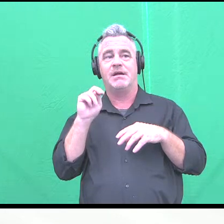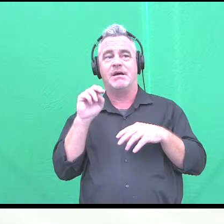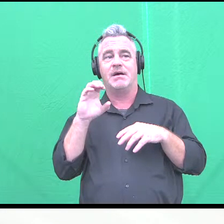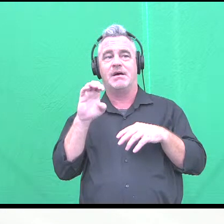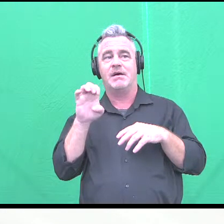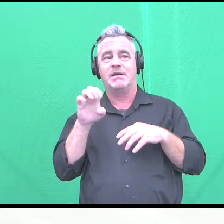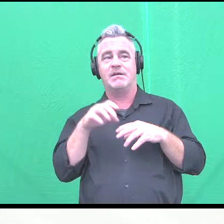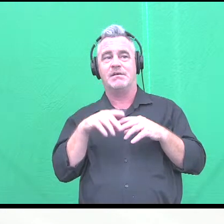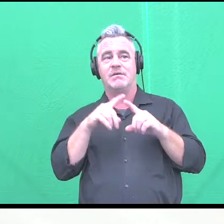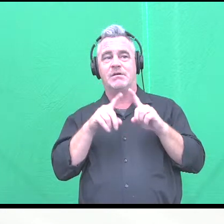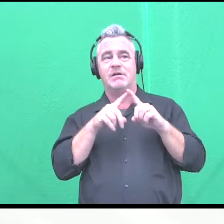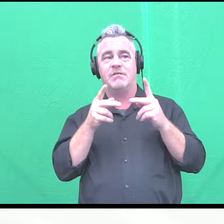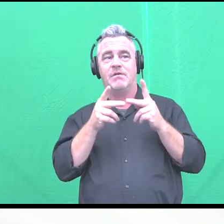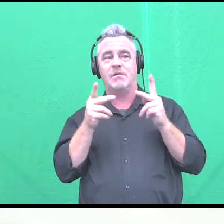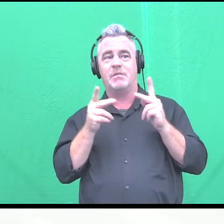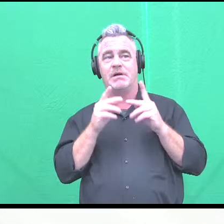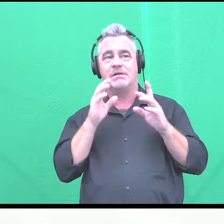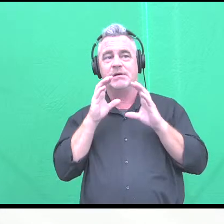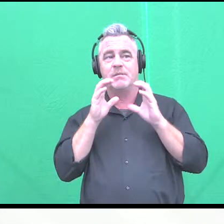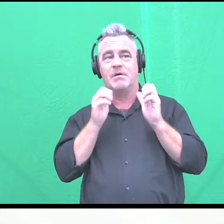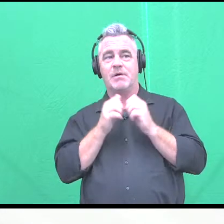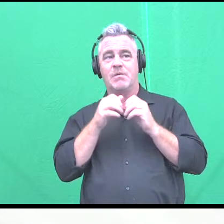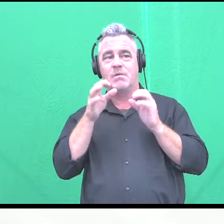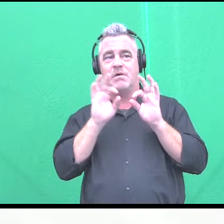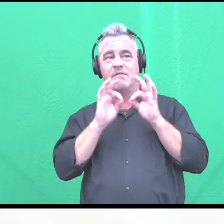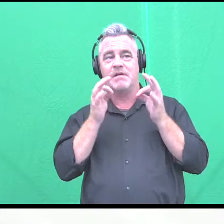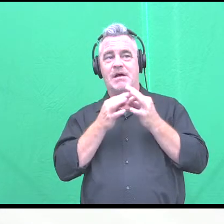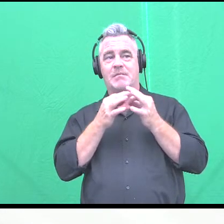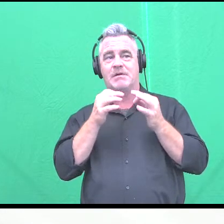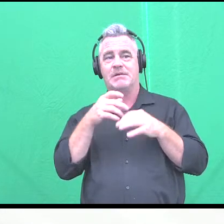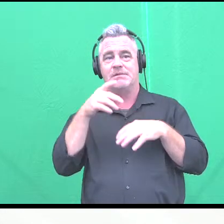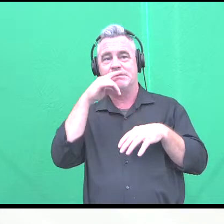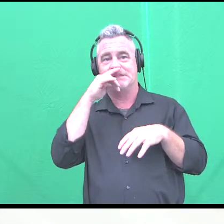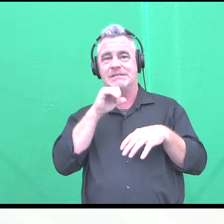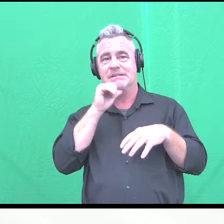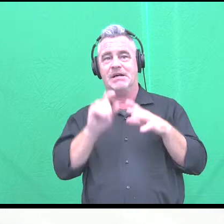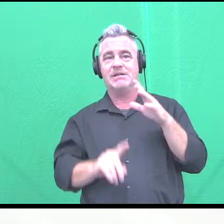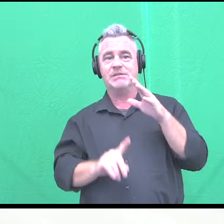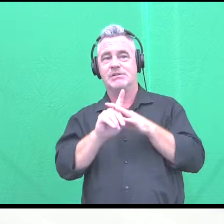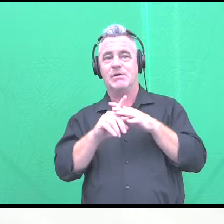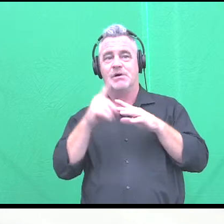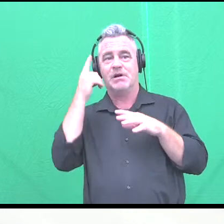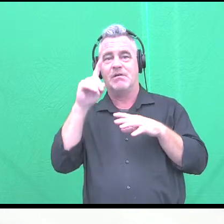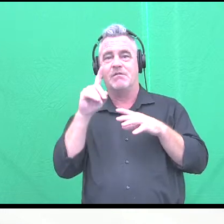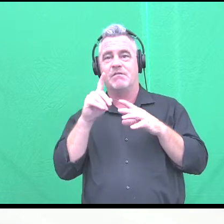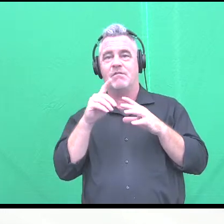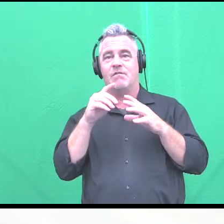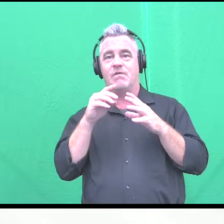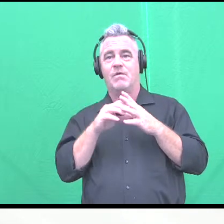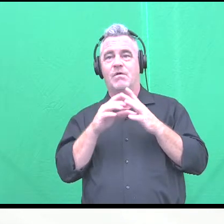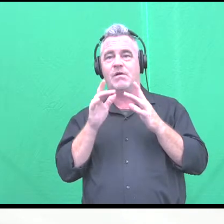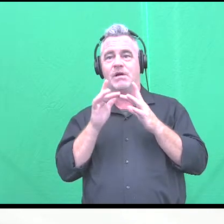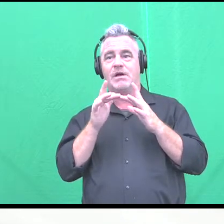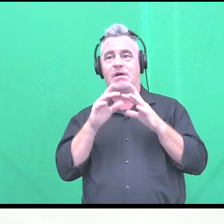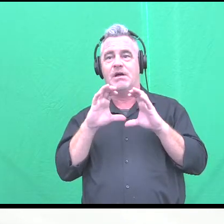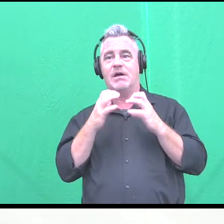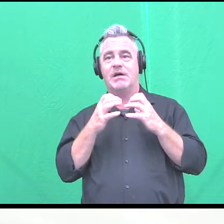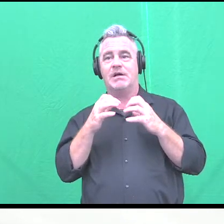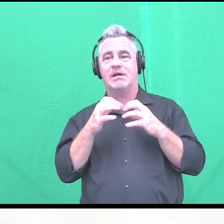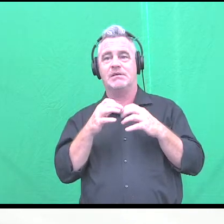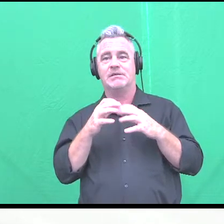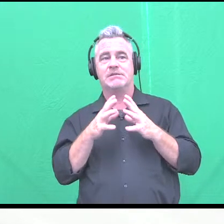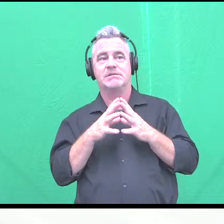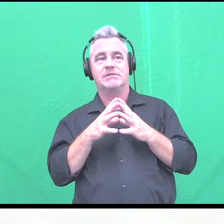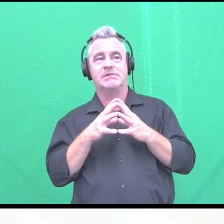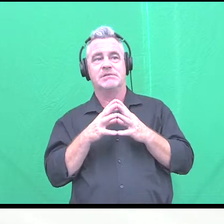think the communication with families whose kids weren't showing up for distance learning was not necessarily an auto dial call. It was